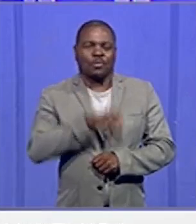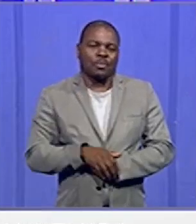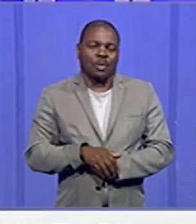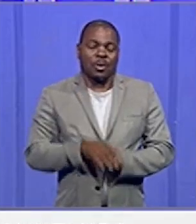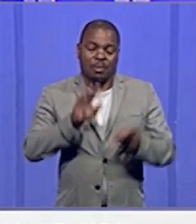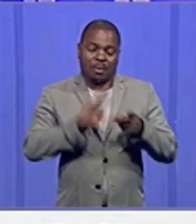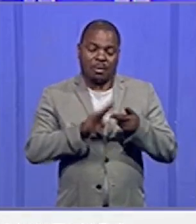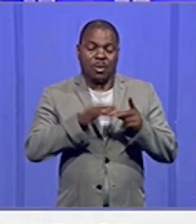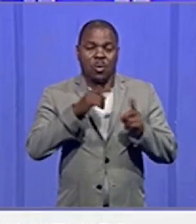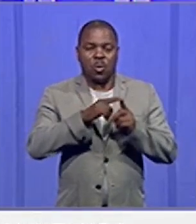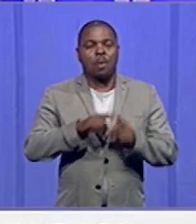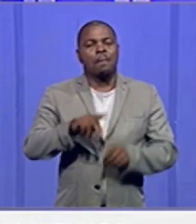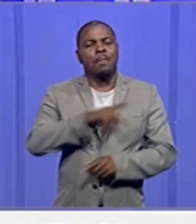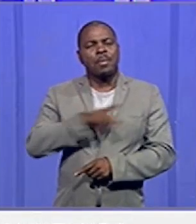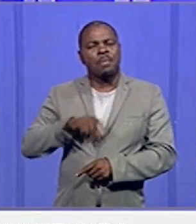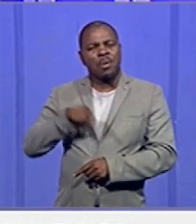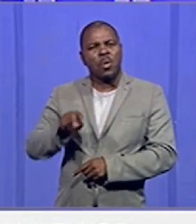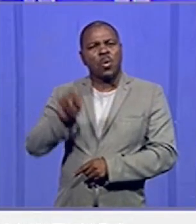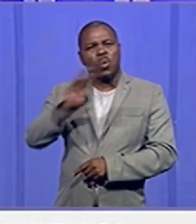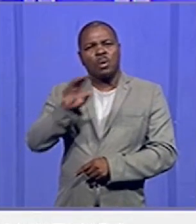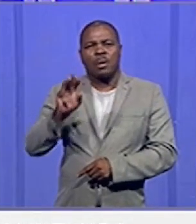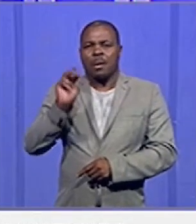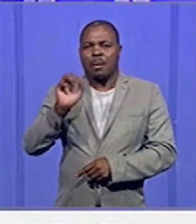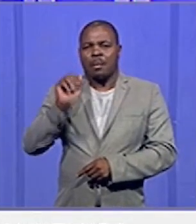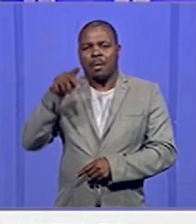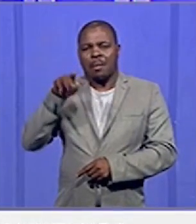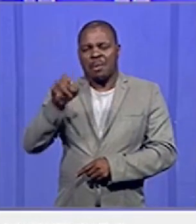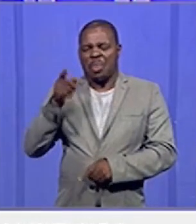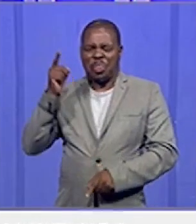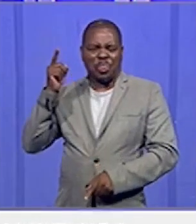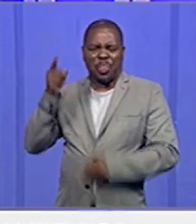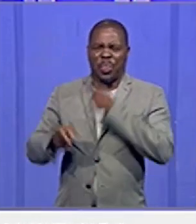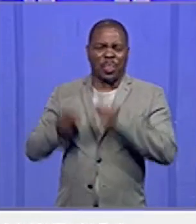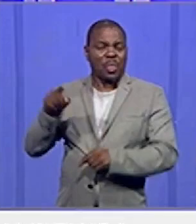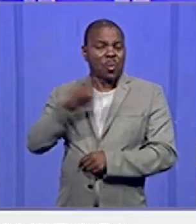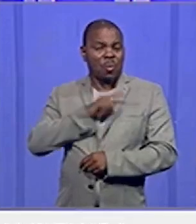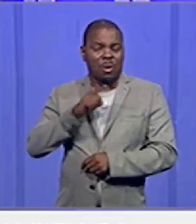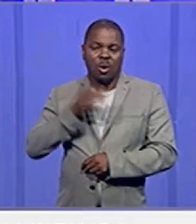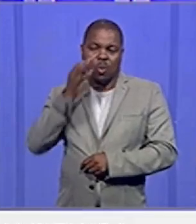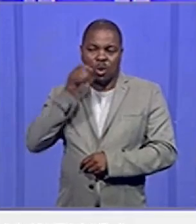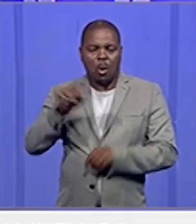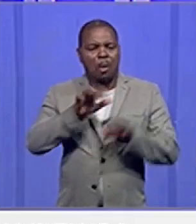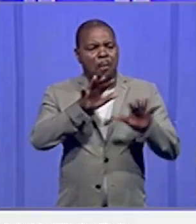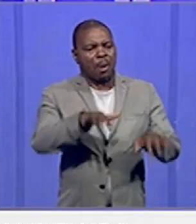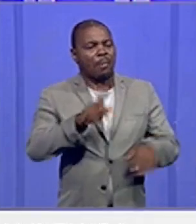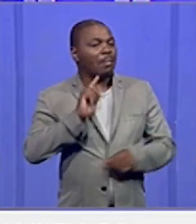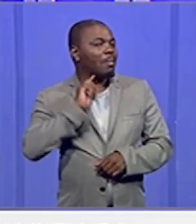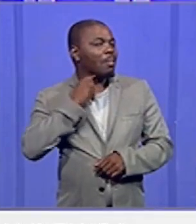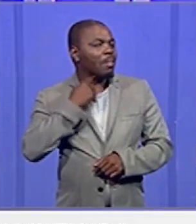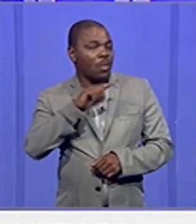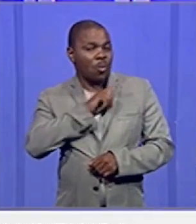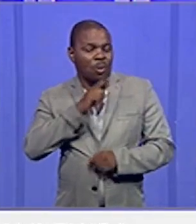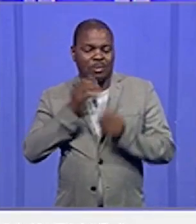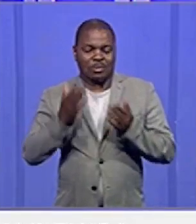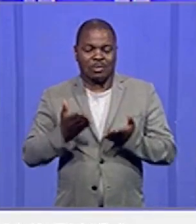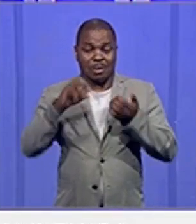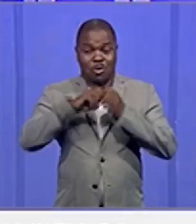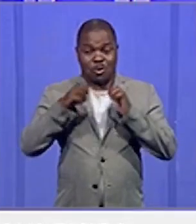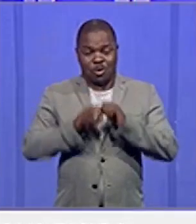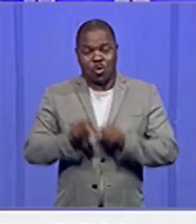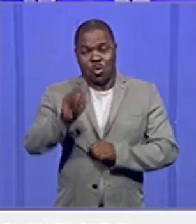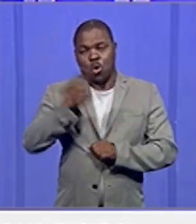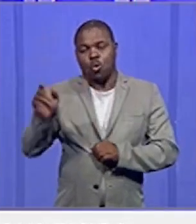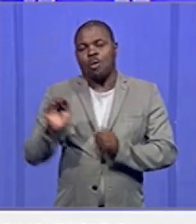a seholla Tonakgolo ya Northwest Bushy Maape ka le reng o lahlehisa palamente ka ho pata mathata a phano ya ditshebeletso ka